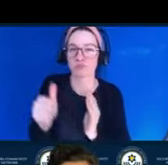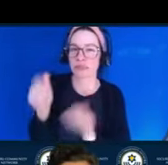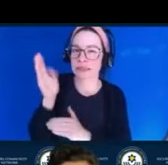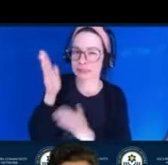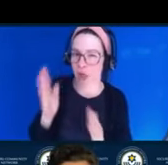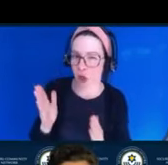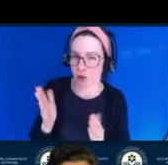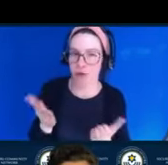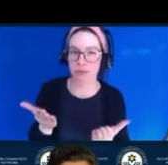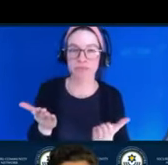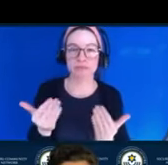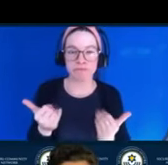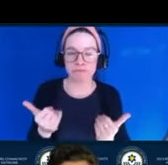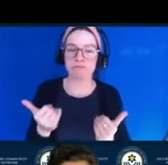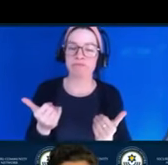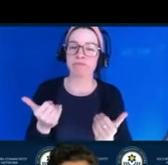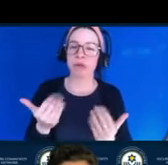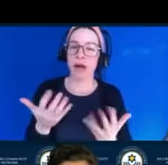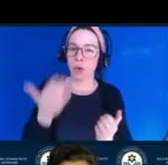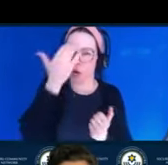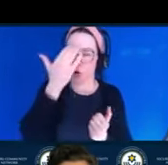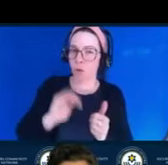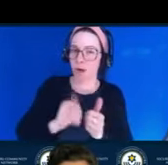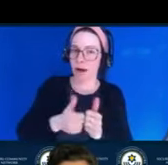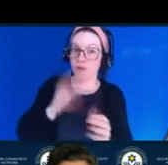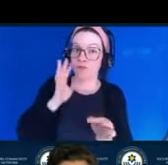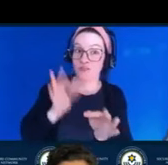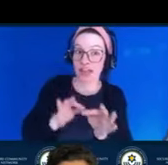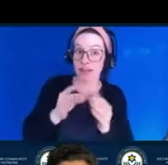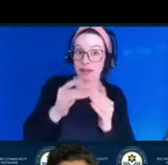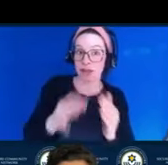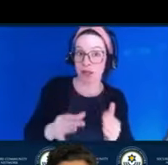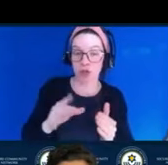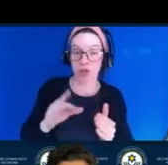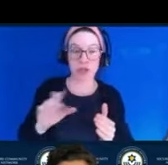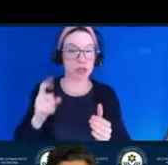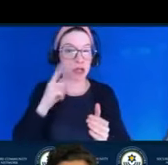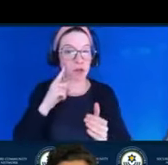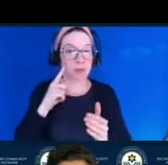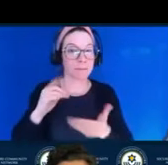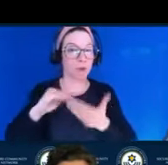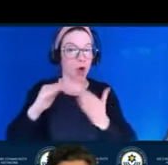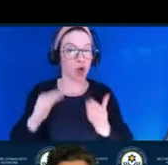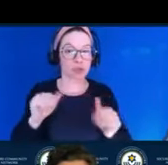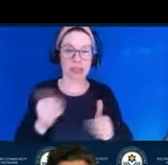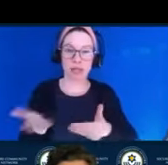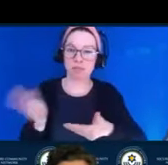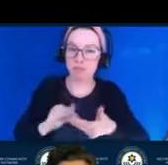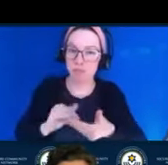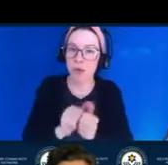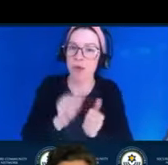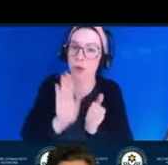which faith leaders or government partners can work with your organization? So again, how can we start working